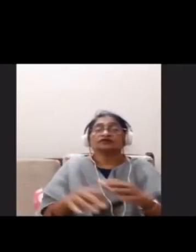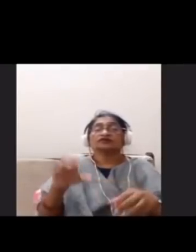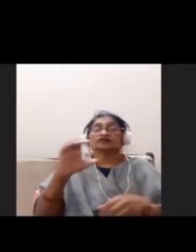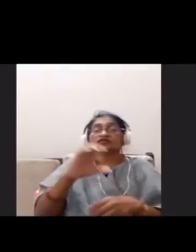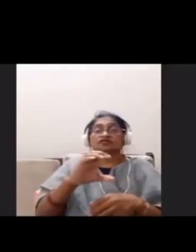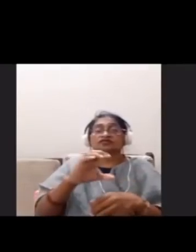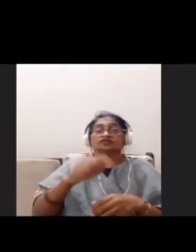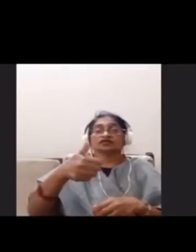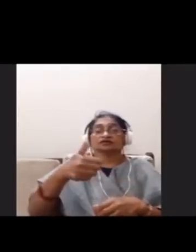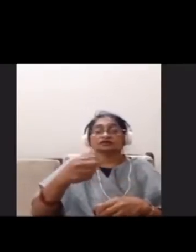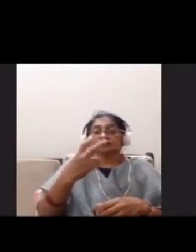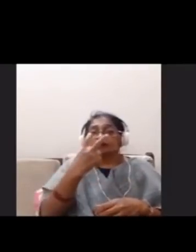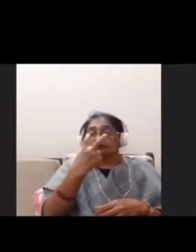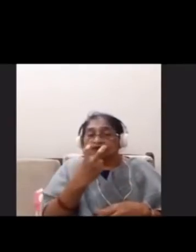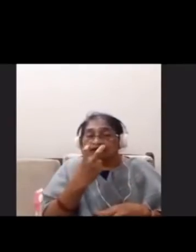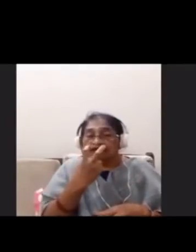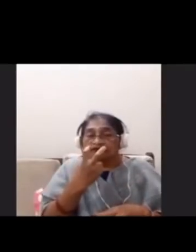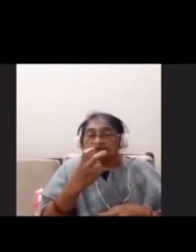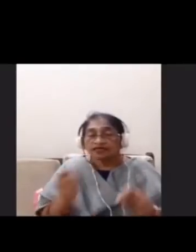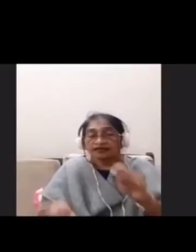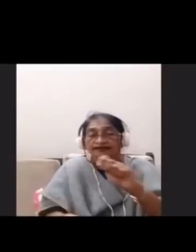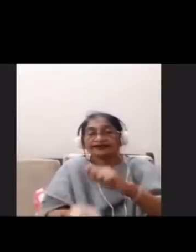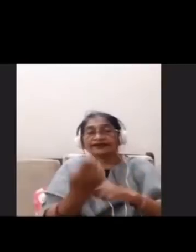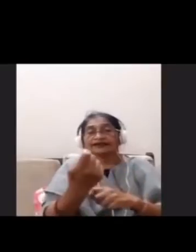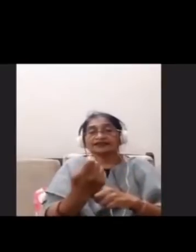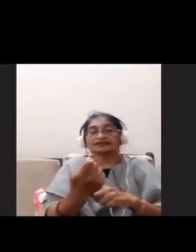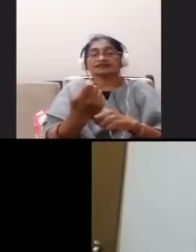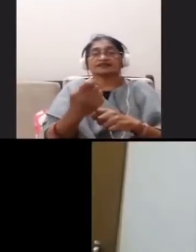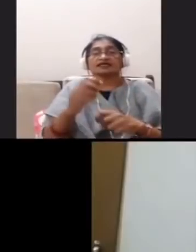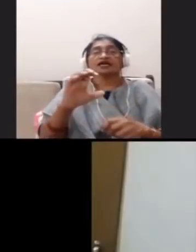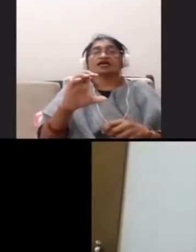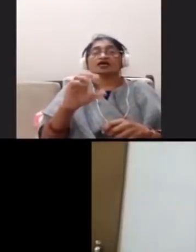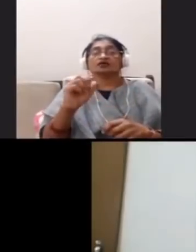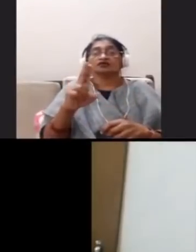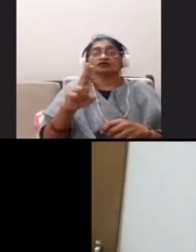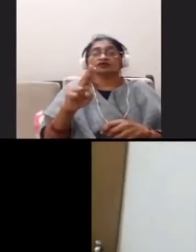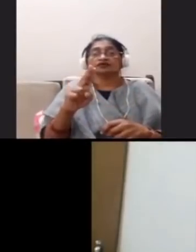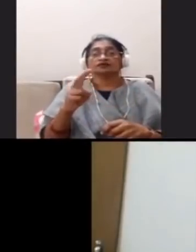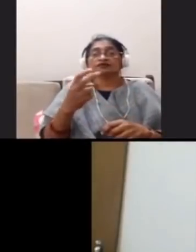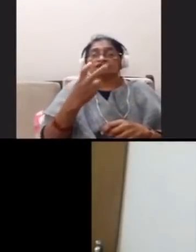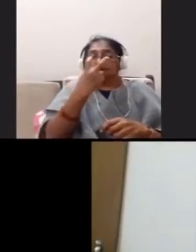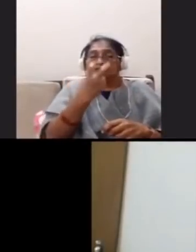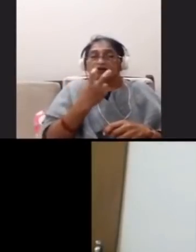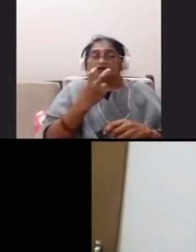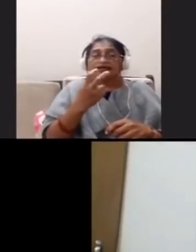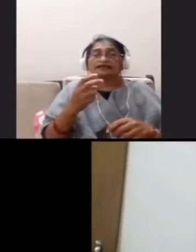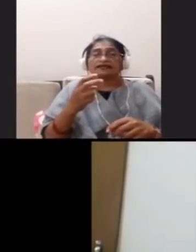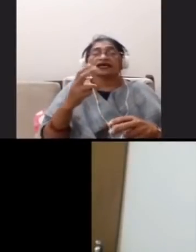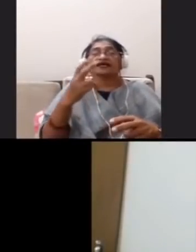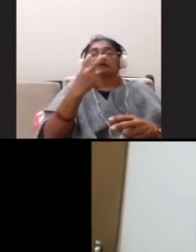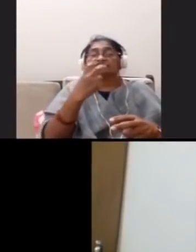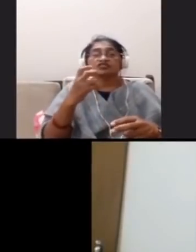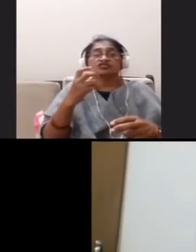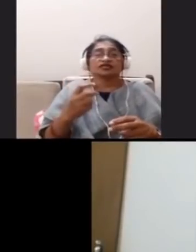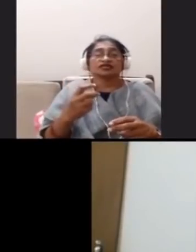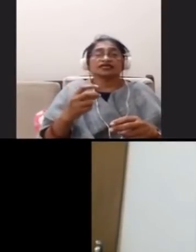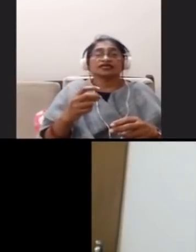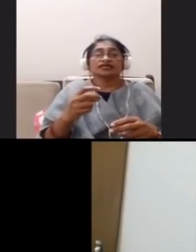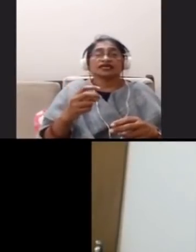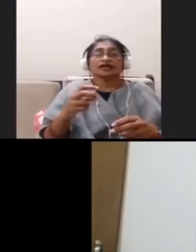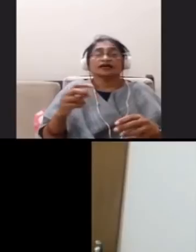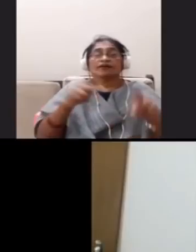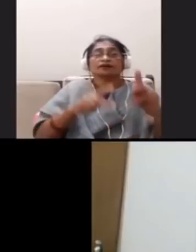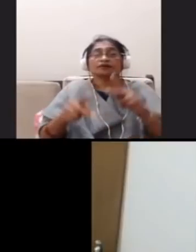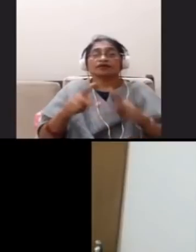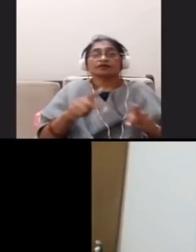Blind Cricket Council. George is passionate about including blind and visually impaired citizens into the mainstream. SCORE